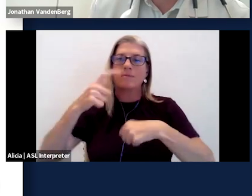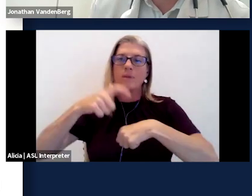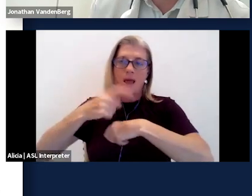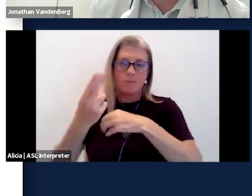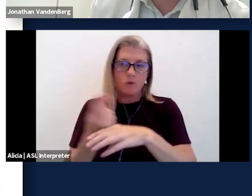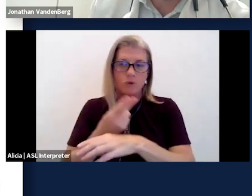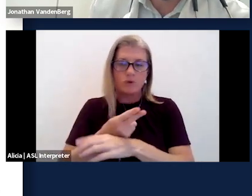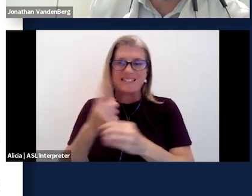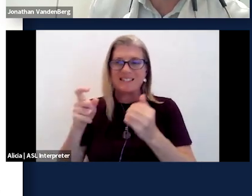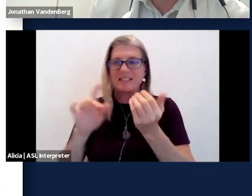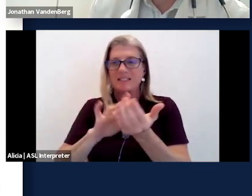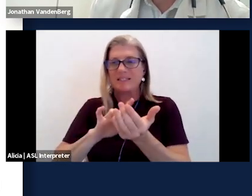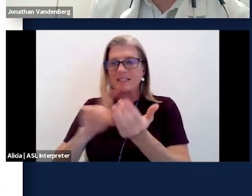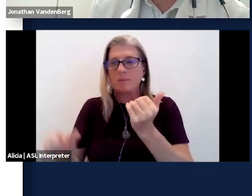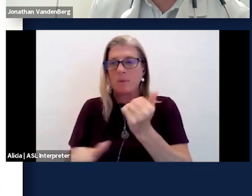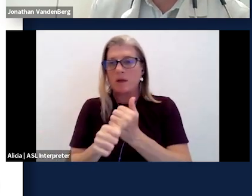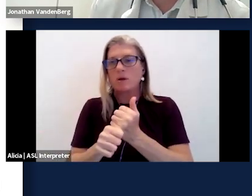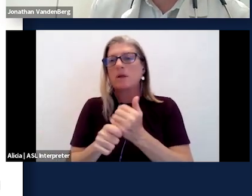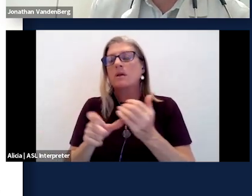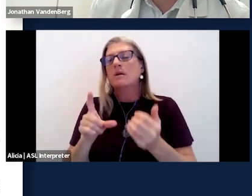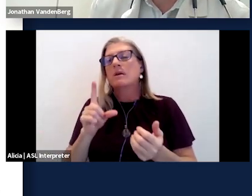suppositories, enemies,